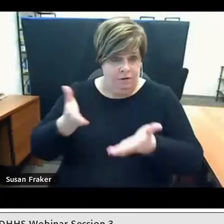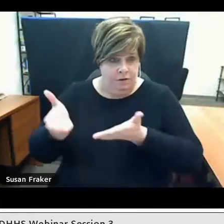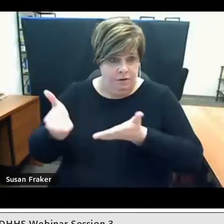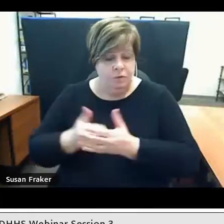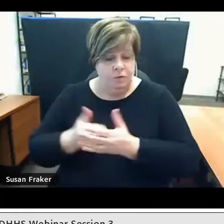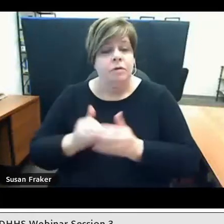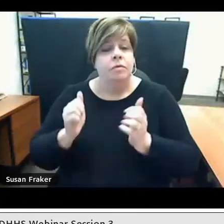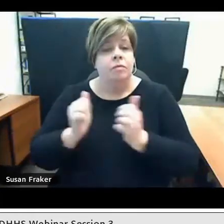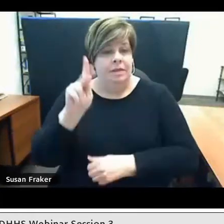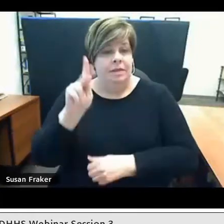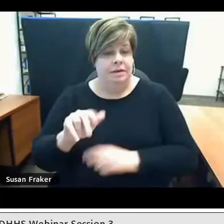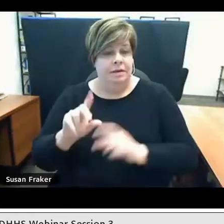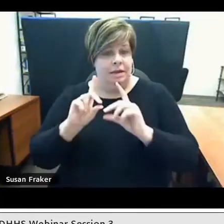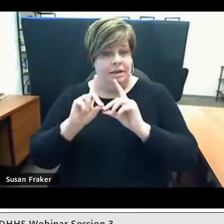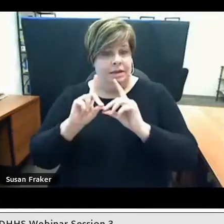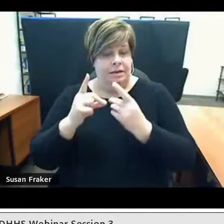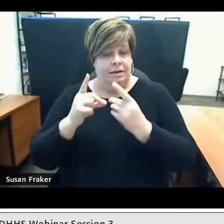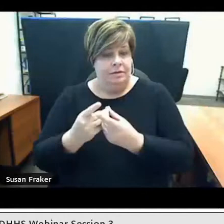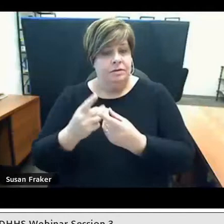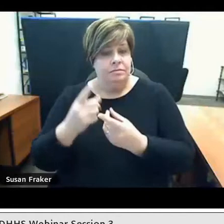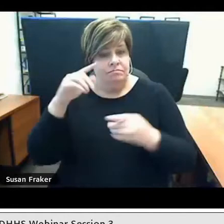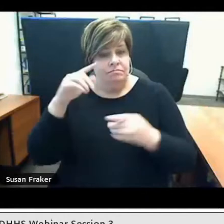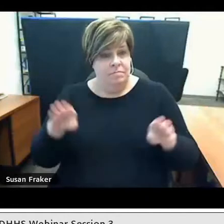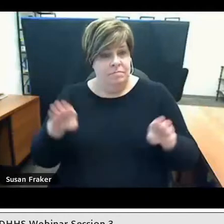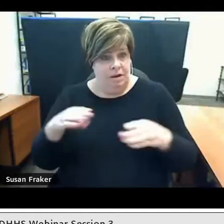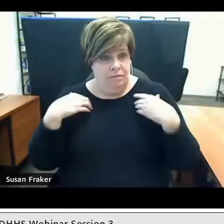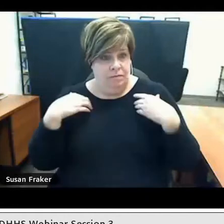the Kentucky Division for Behavioral Health.